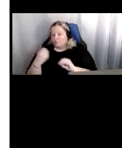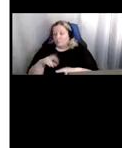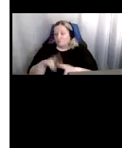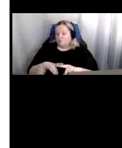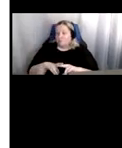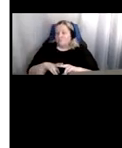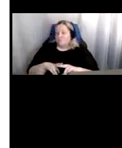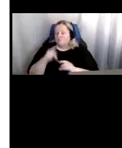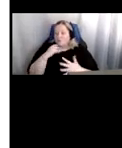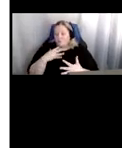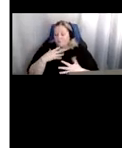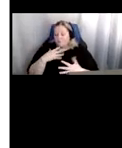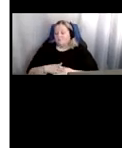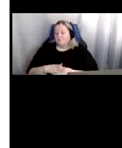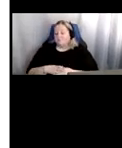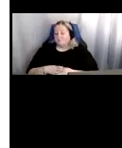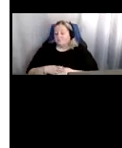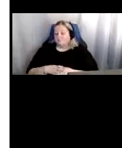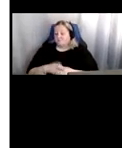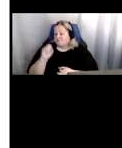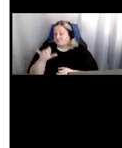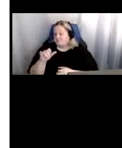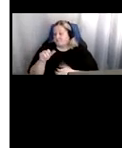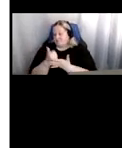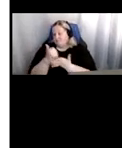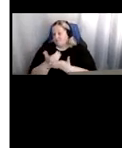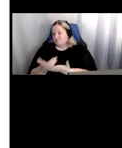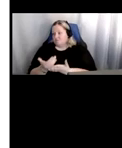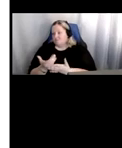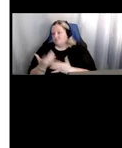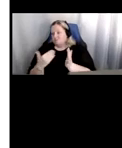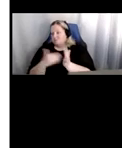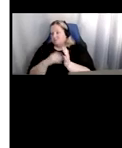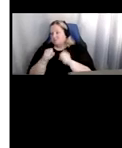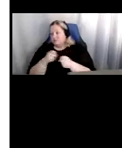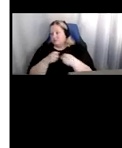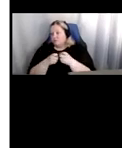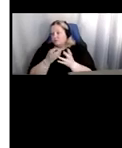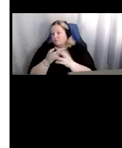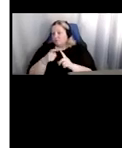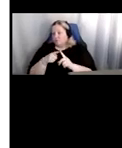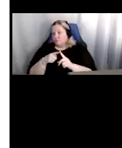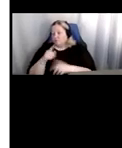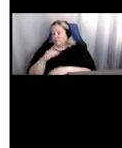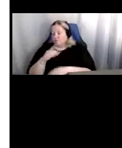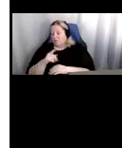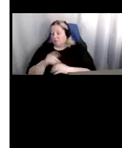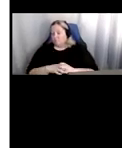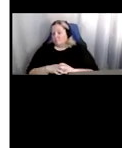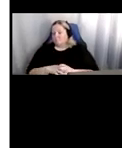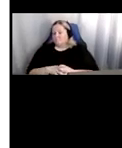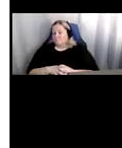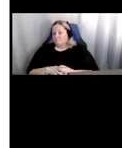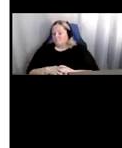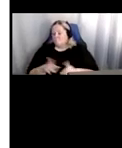course could put you at risk. So that is another helpful thing. Again, could be controlled from your tablet. And we also have in